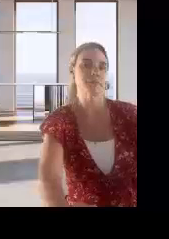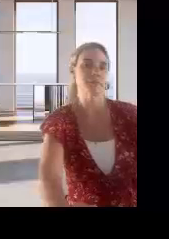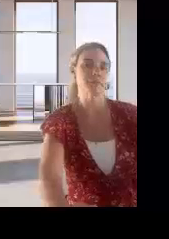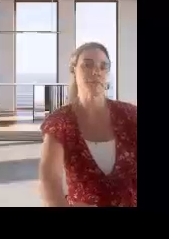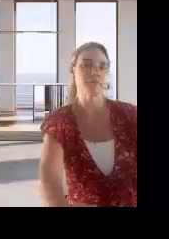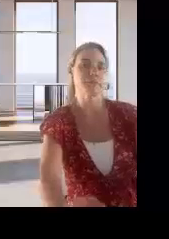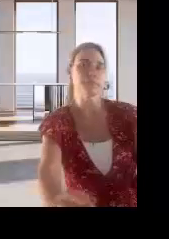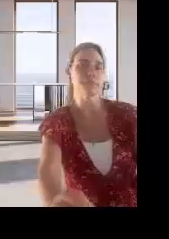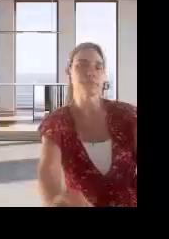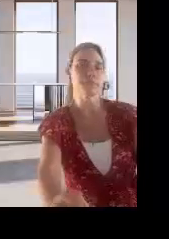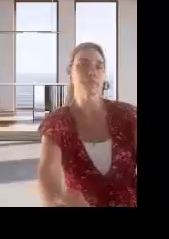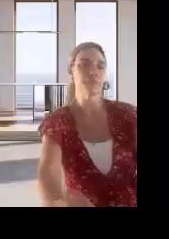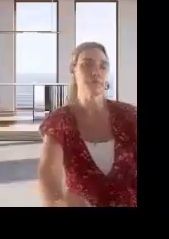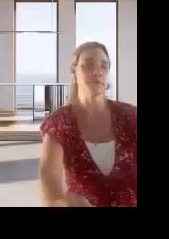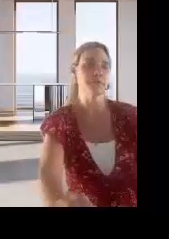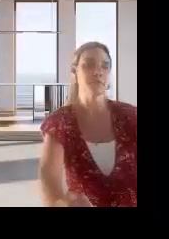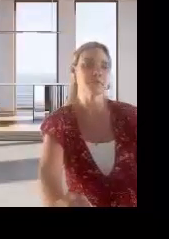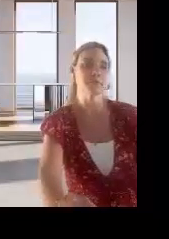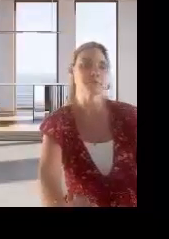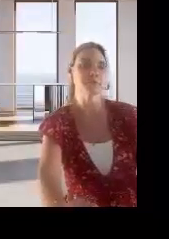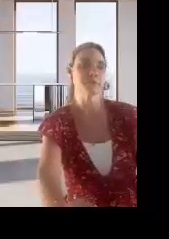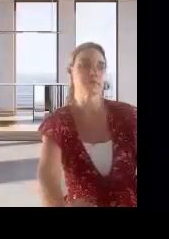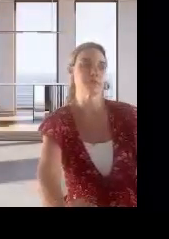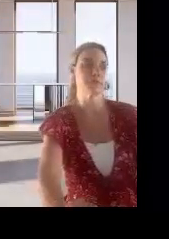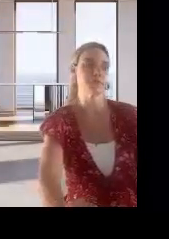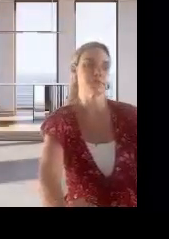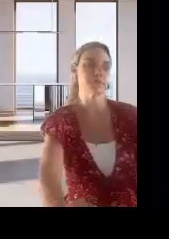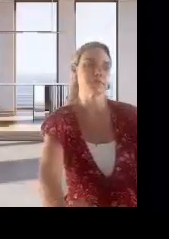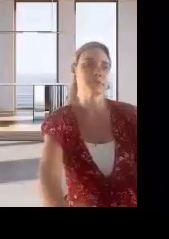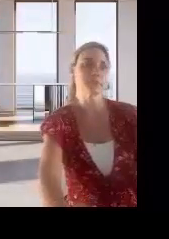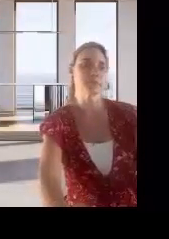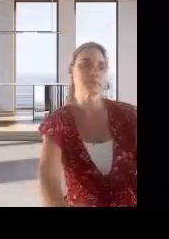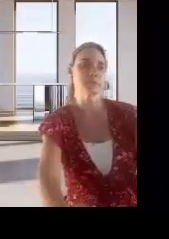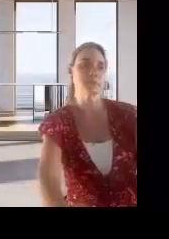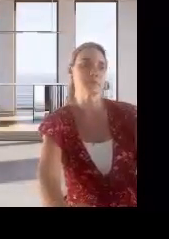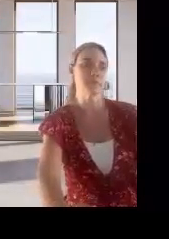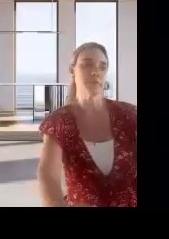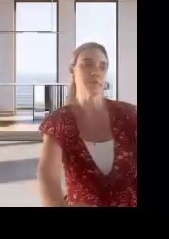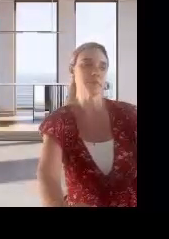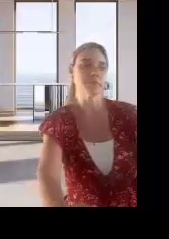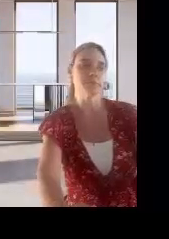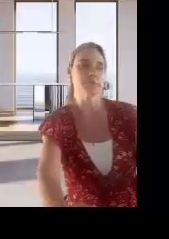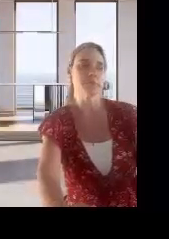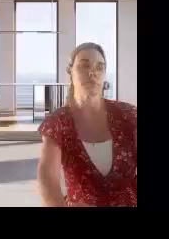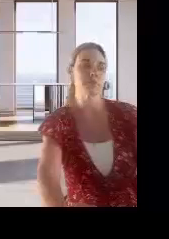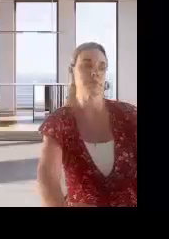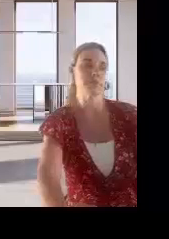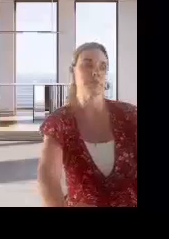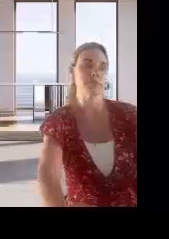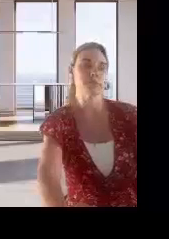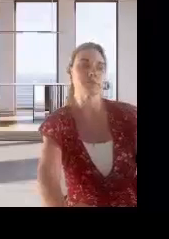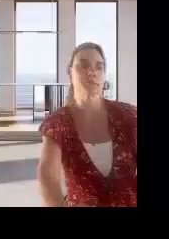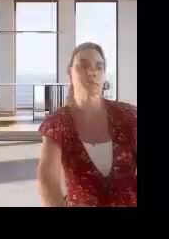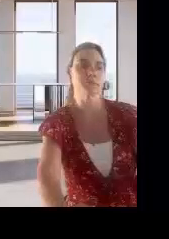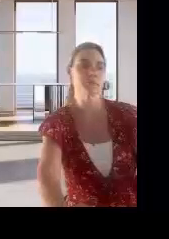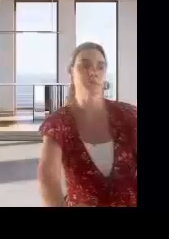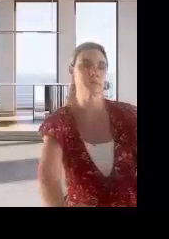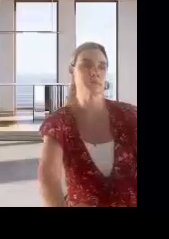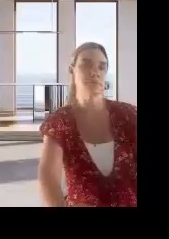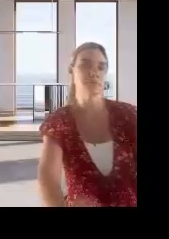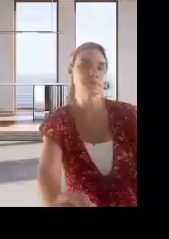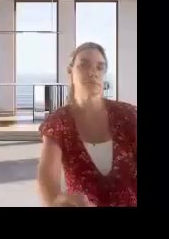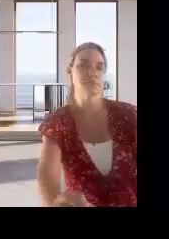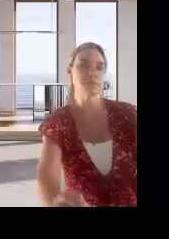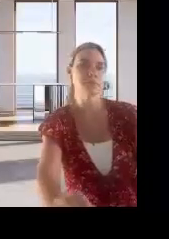now, parents is texting me about the same thing, and just responded here. When is my child is going to get some